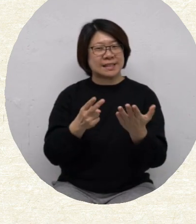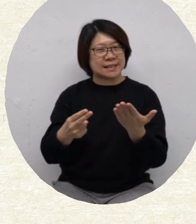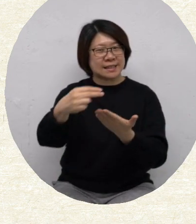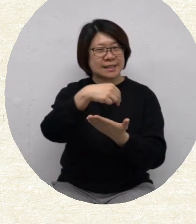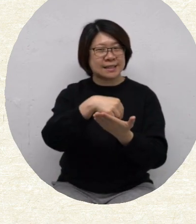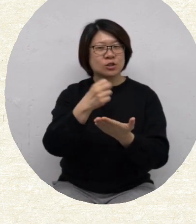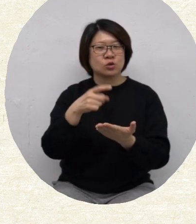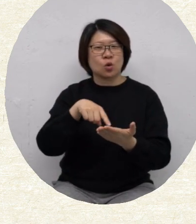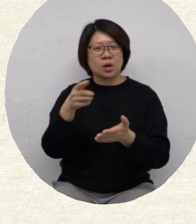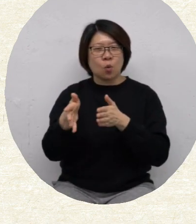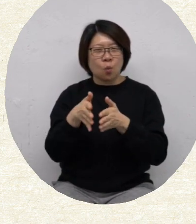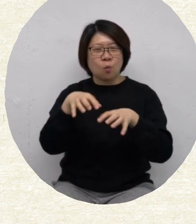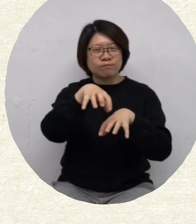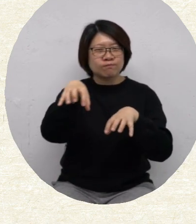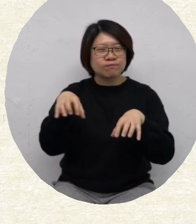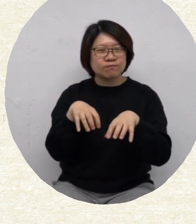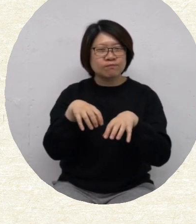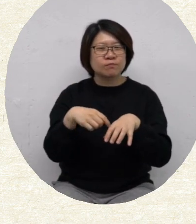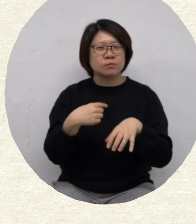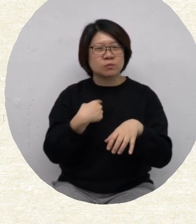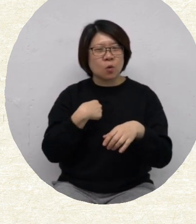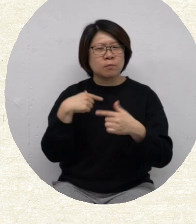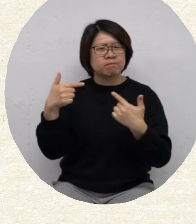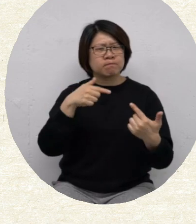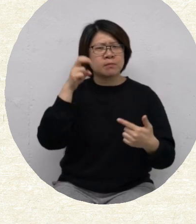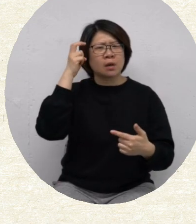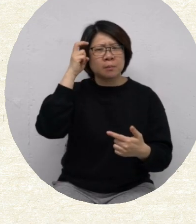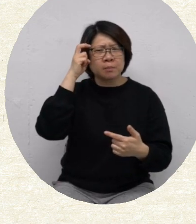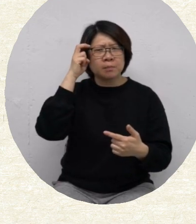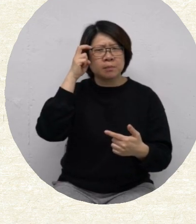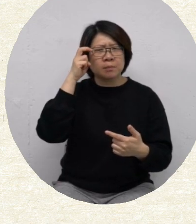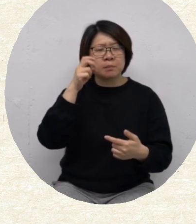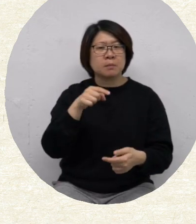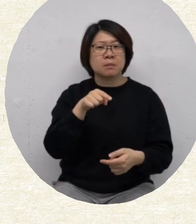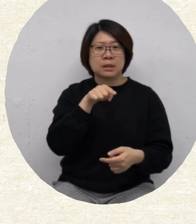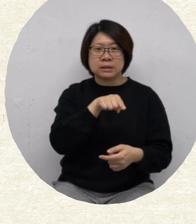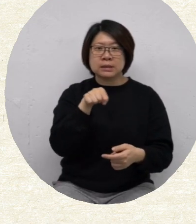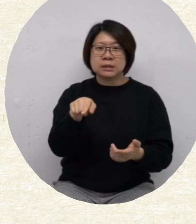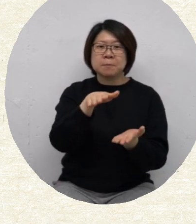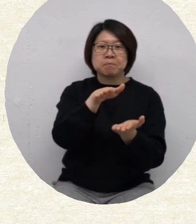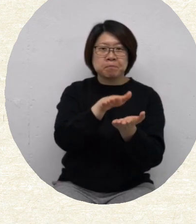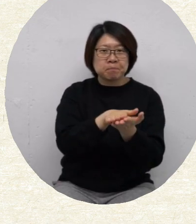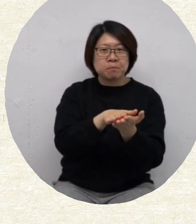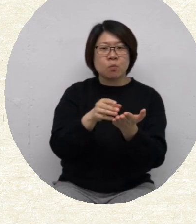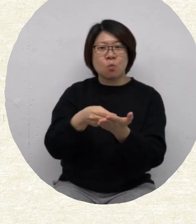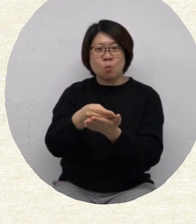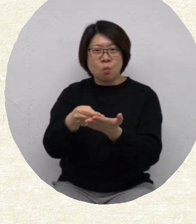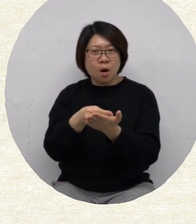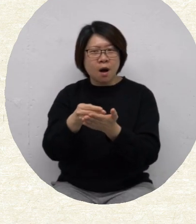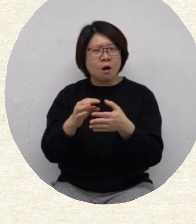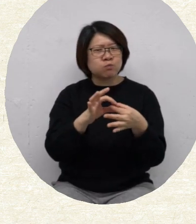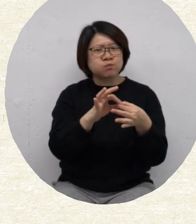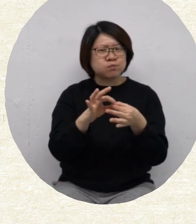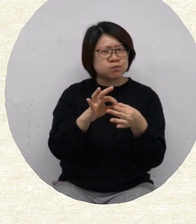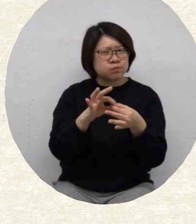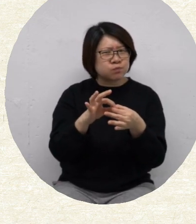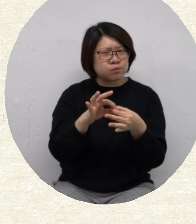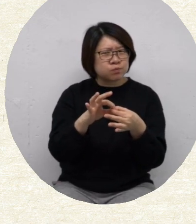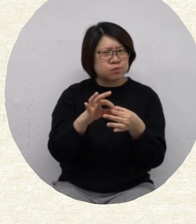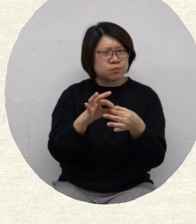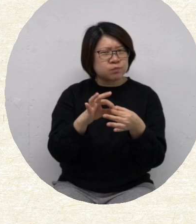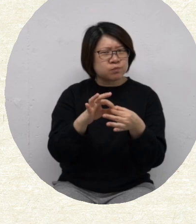connection of a cast, they become indexical signs or representations of those